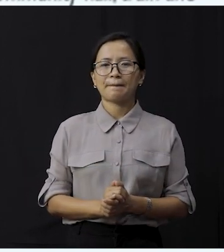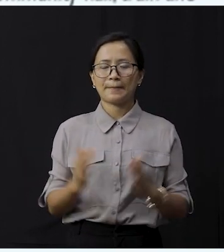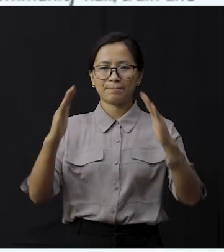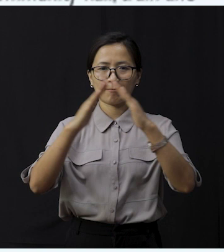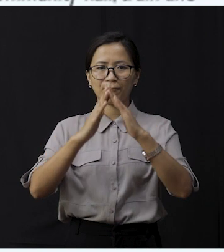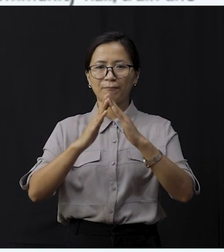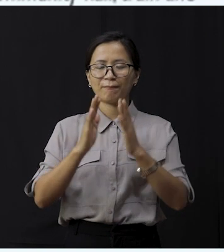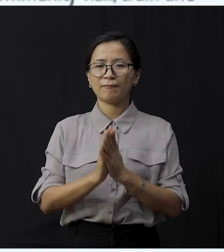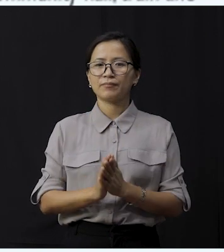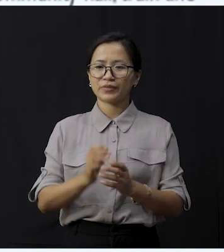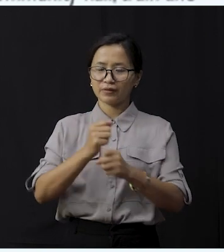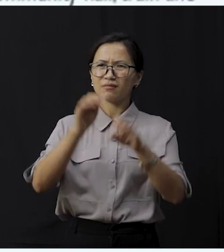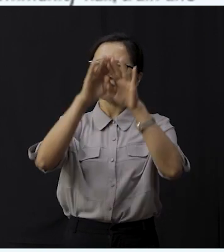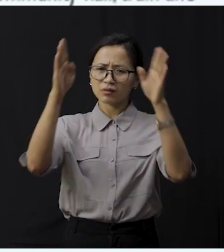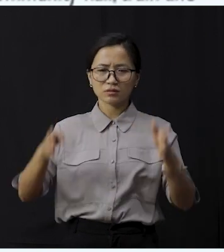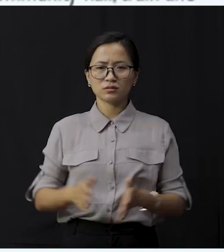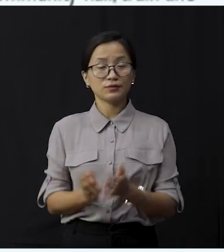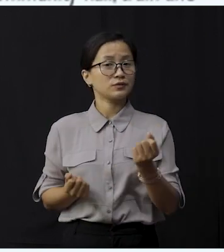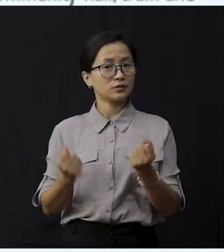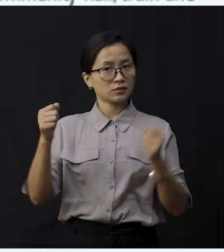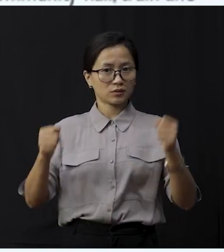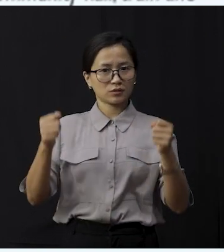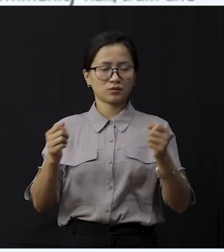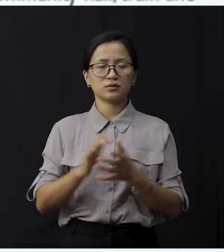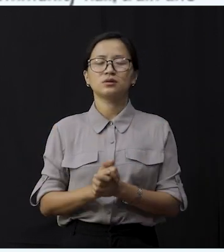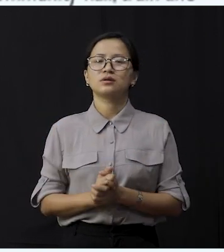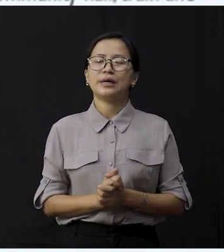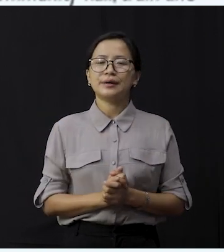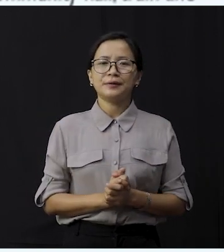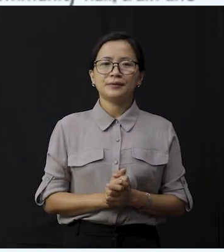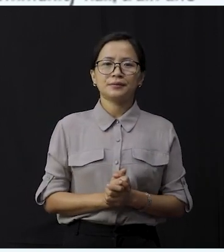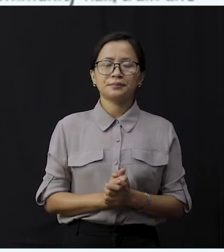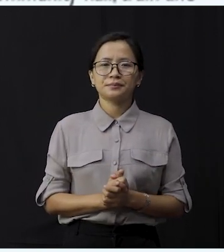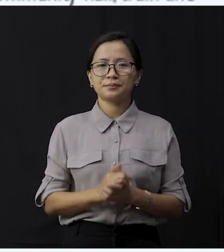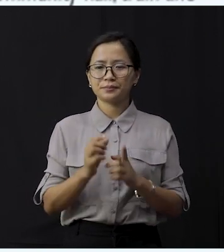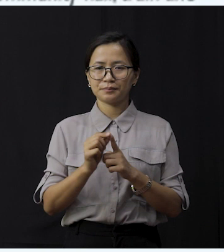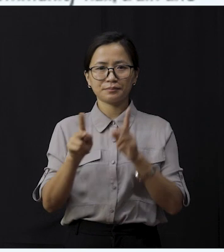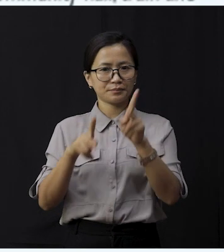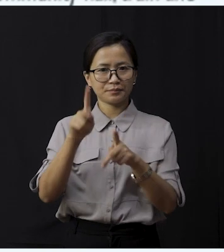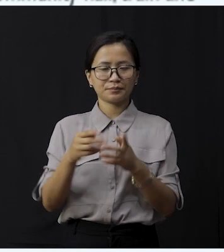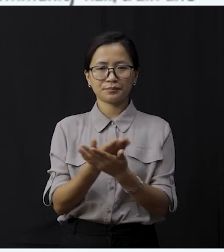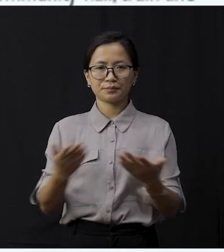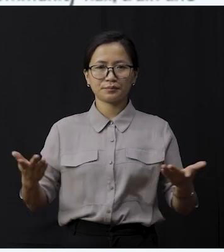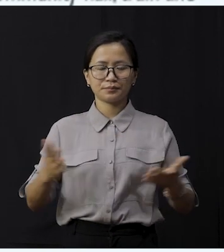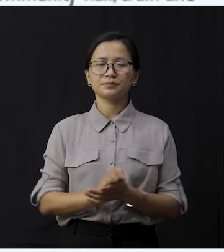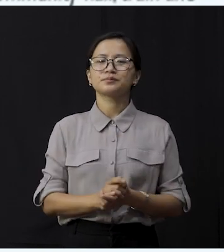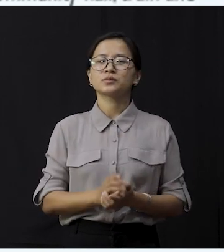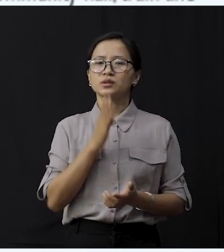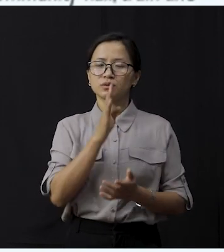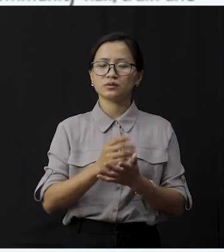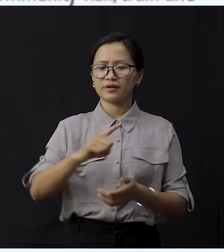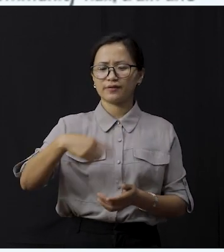a house or a bungalow, or even the cars also. And the public property is that the things that belongs